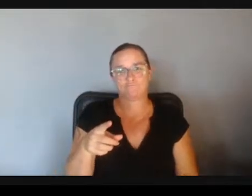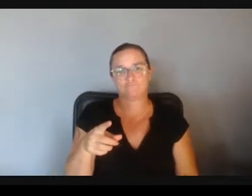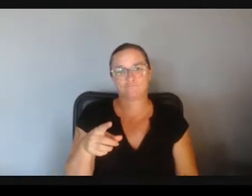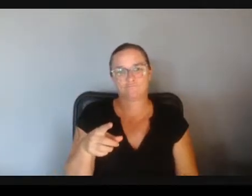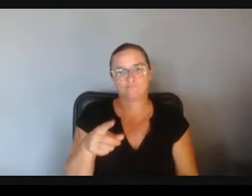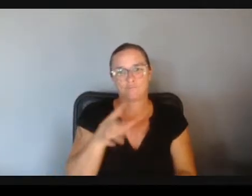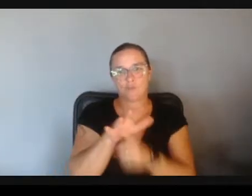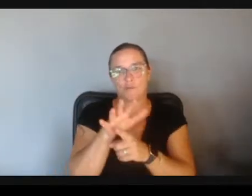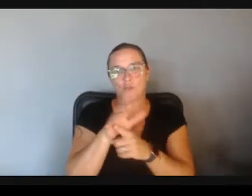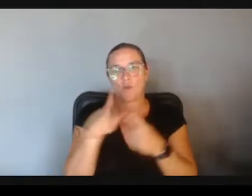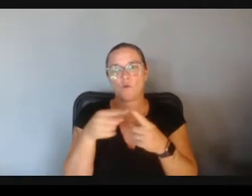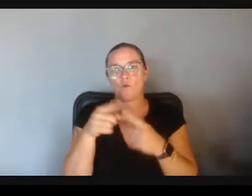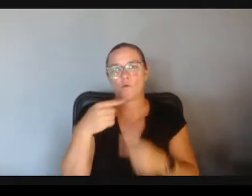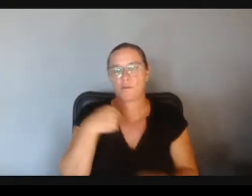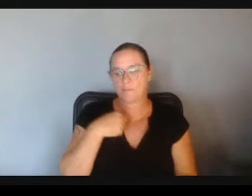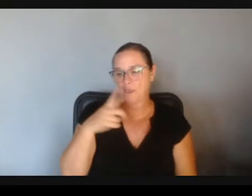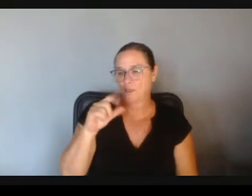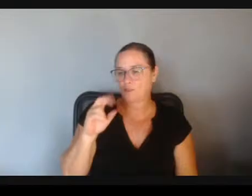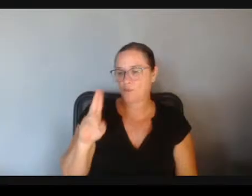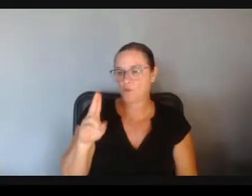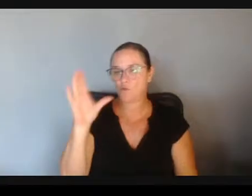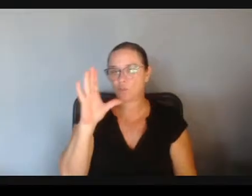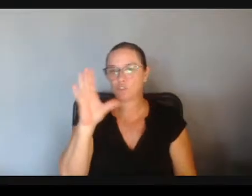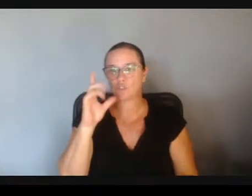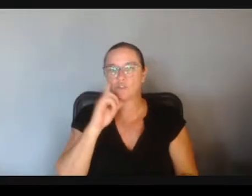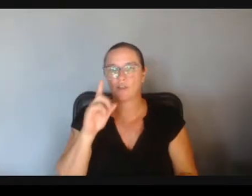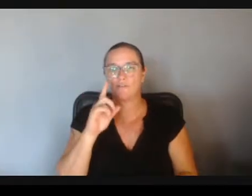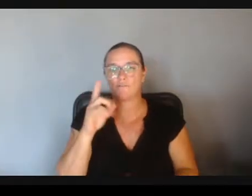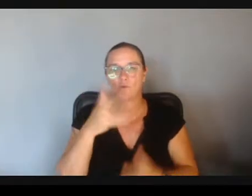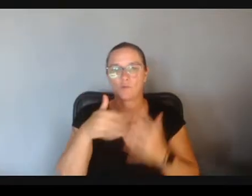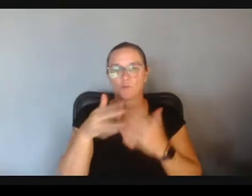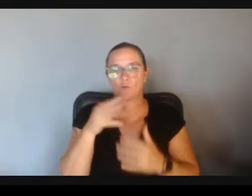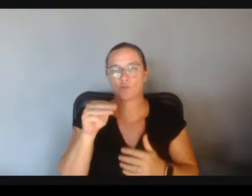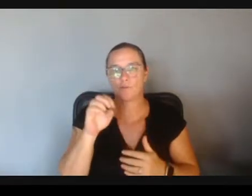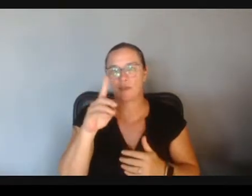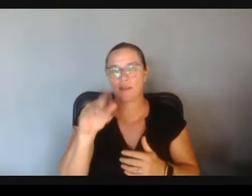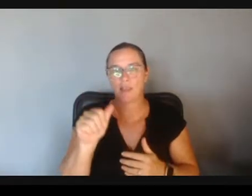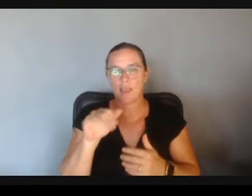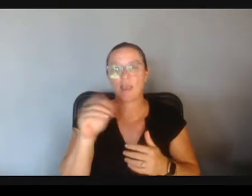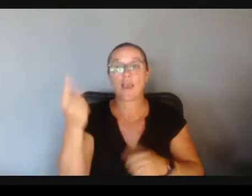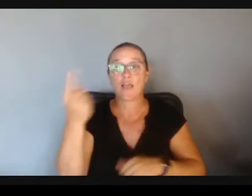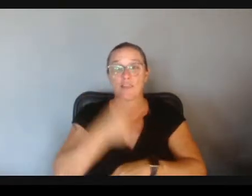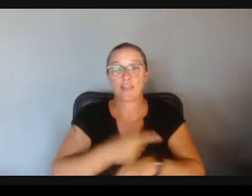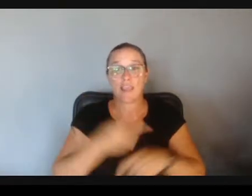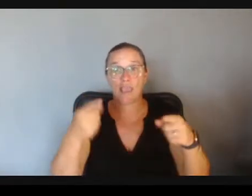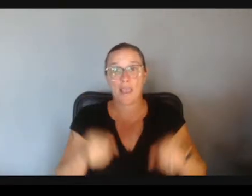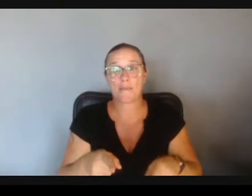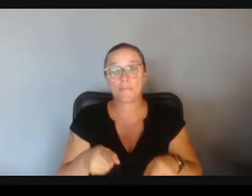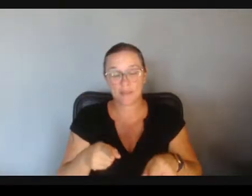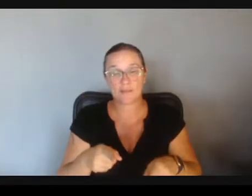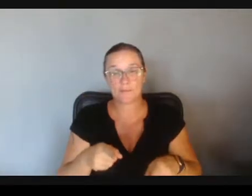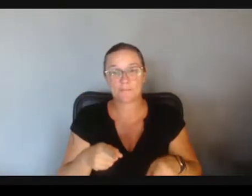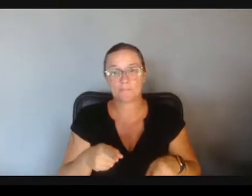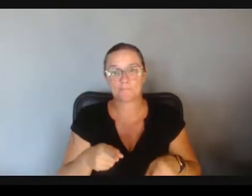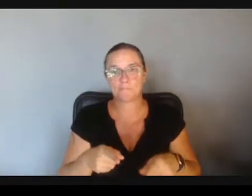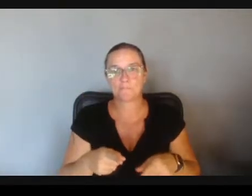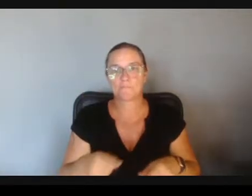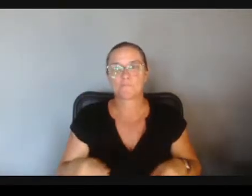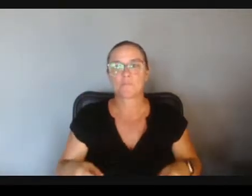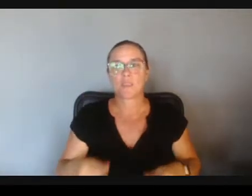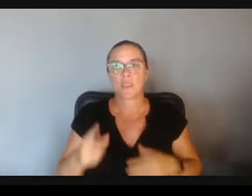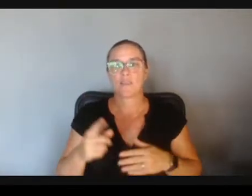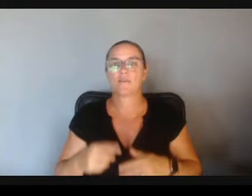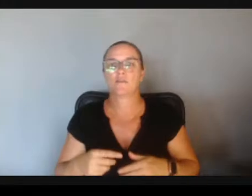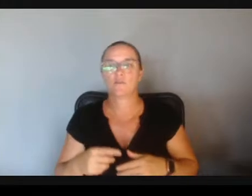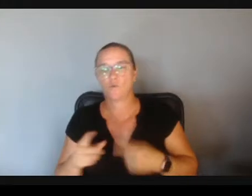Lou and I were searching through social media the day of the earthquake and then the hours